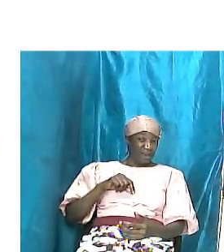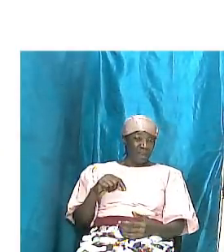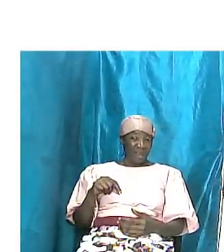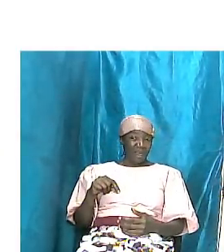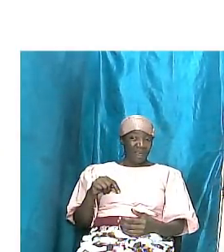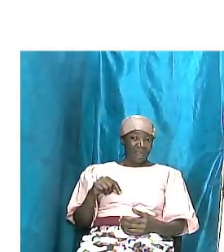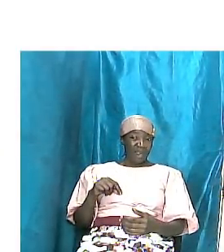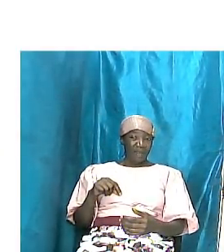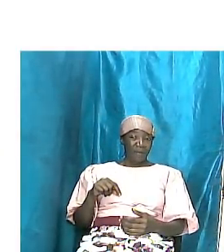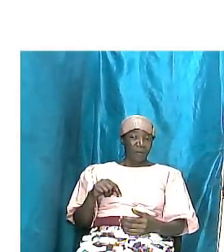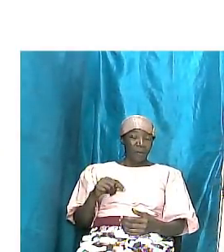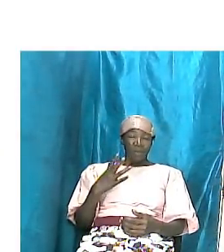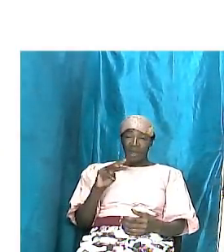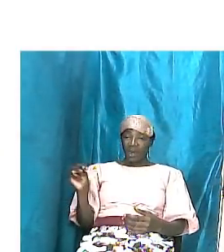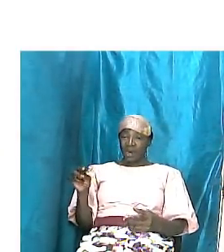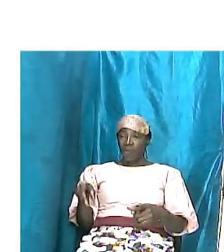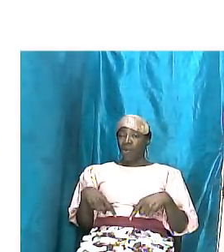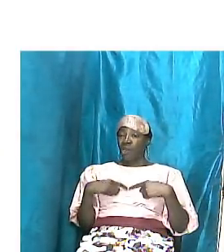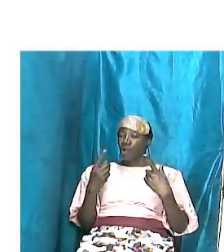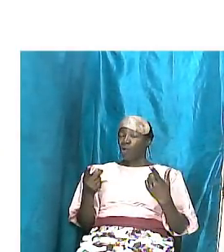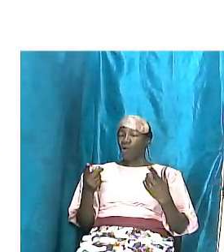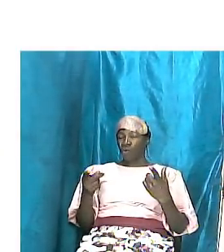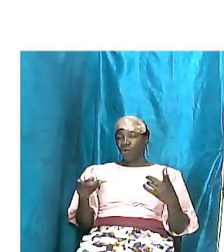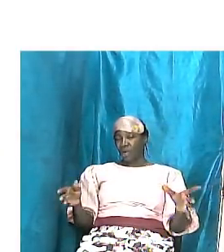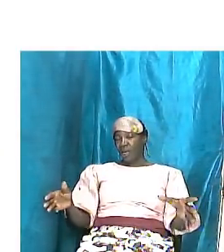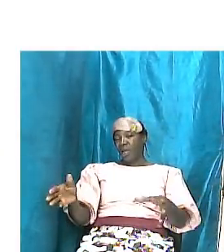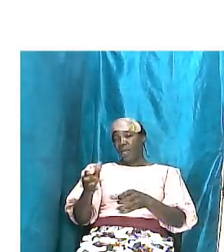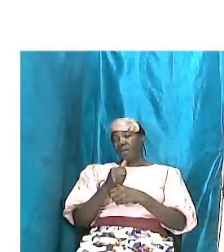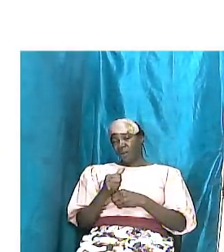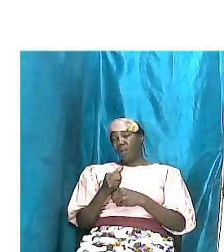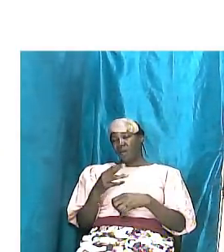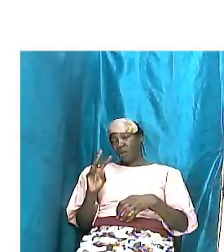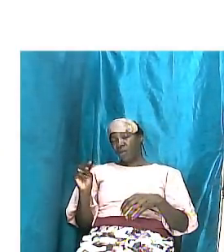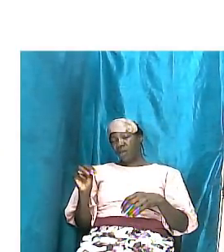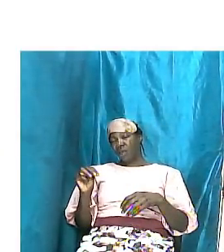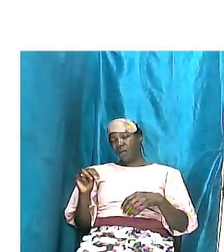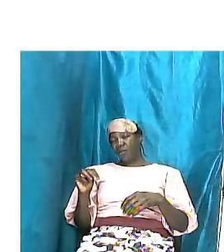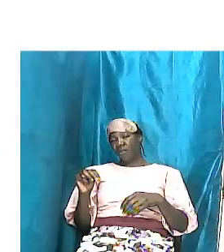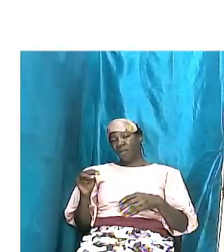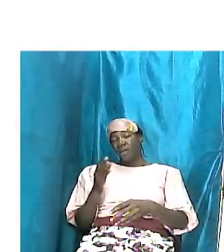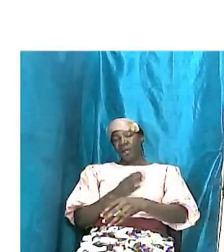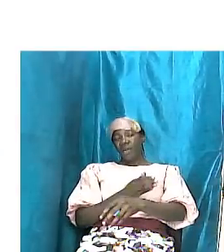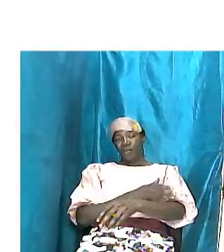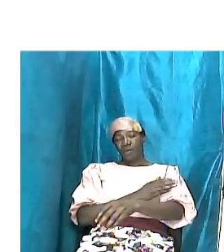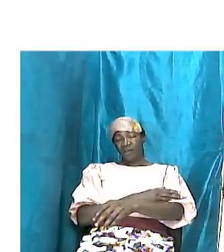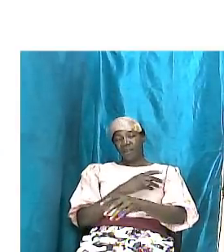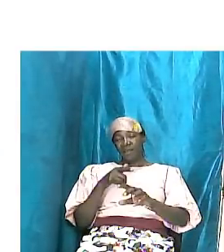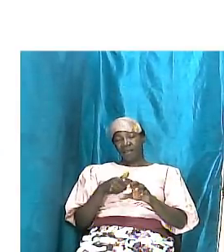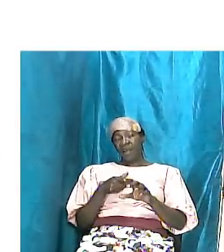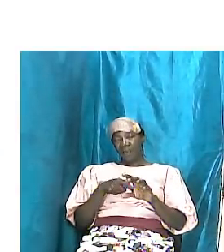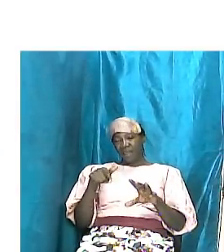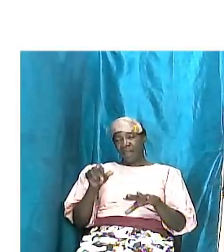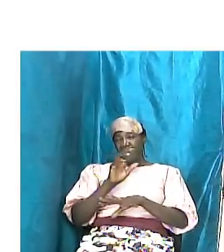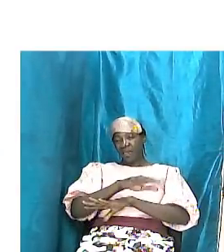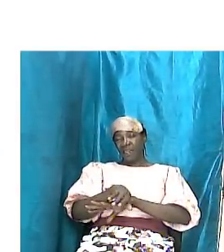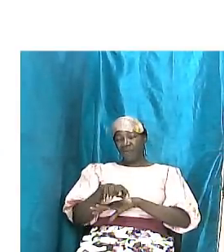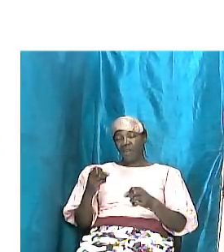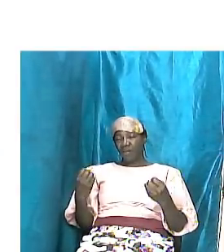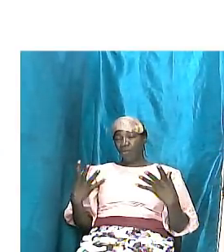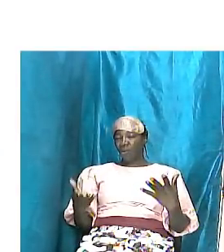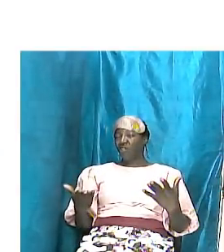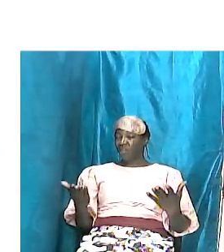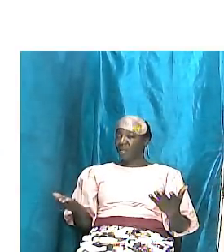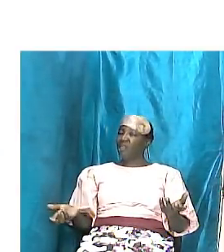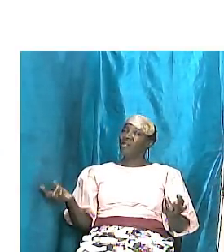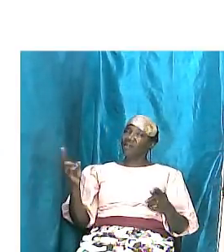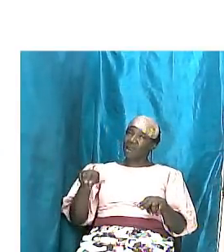when he went out and everything, they came and they held on to him. And so the process started that evening, and a whole lot of things